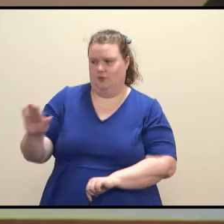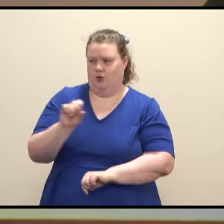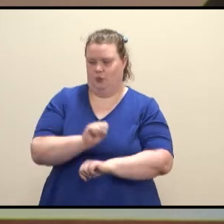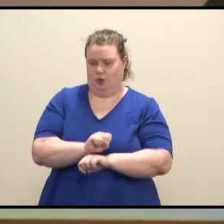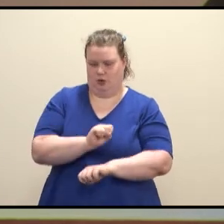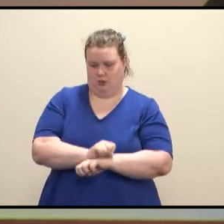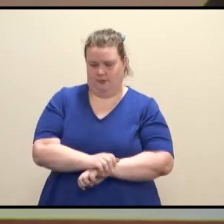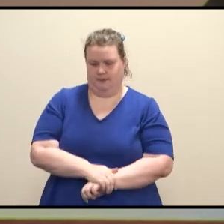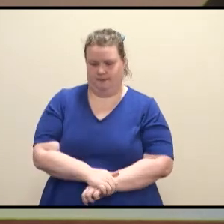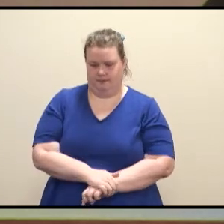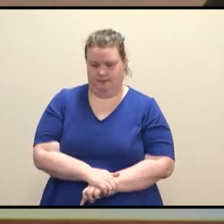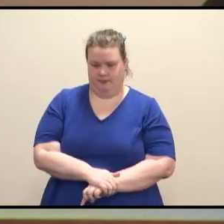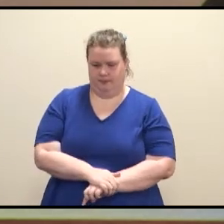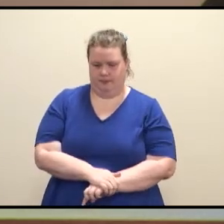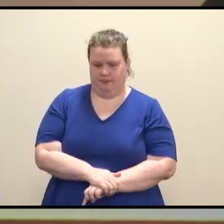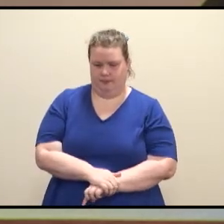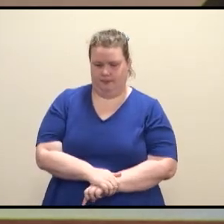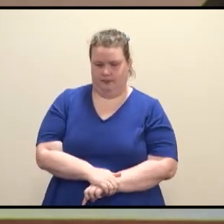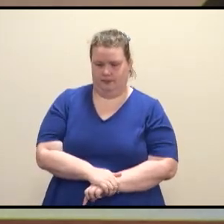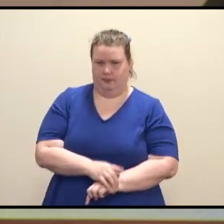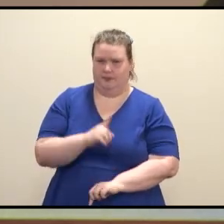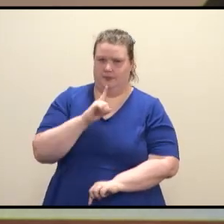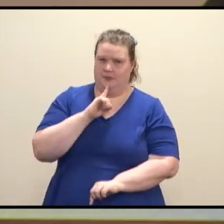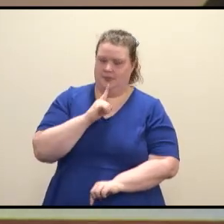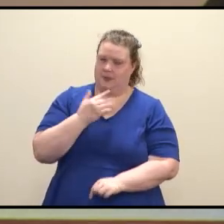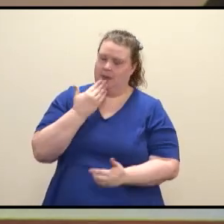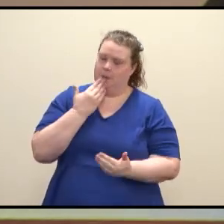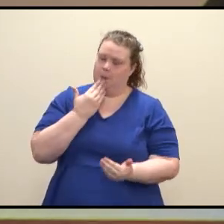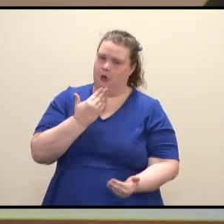doing, and I am deeply appreciative. I know